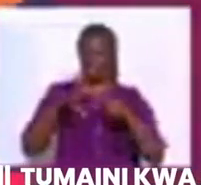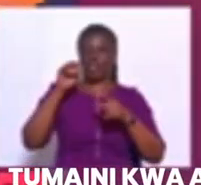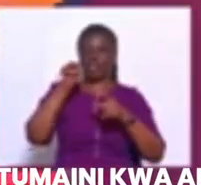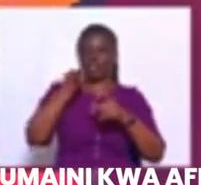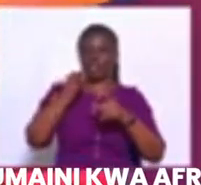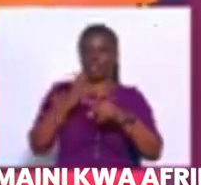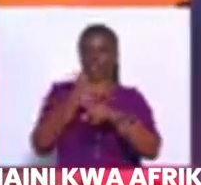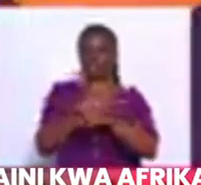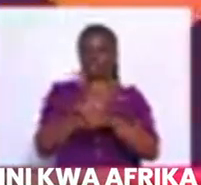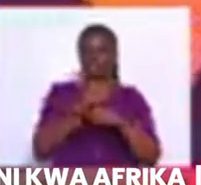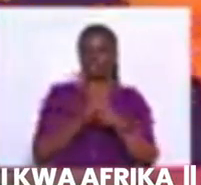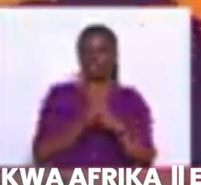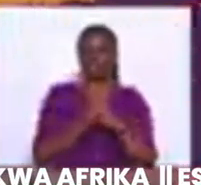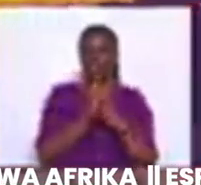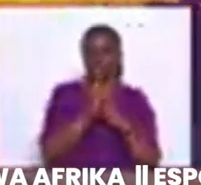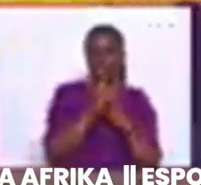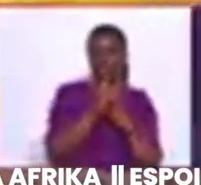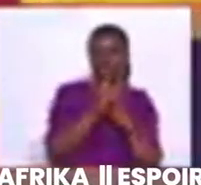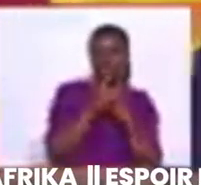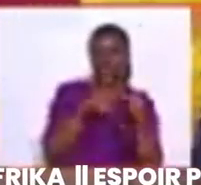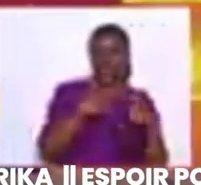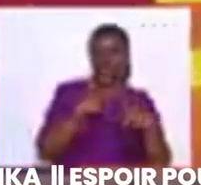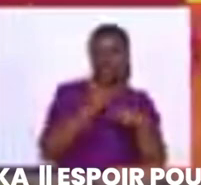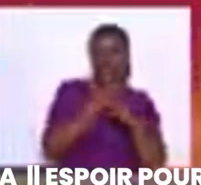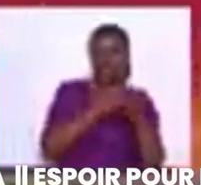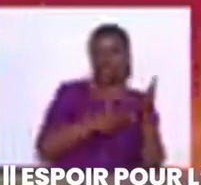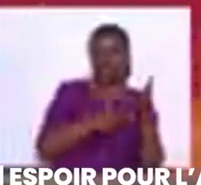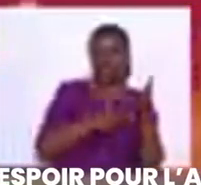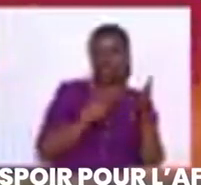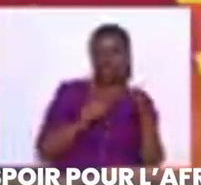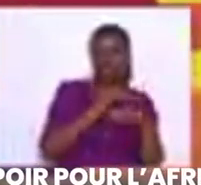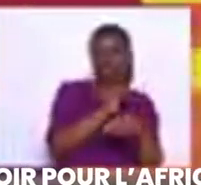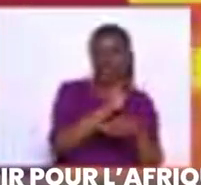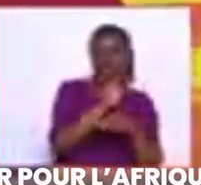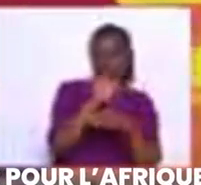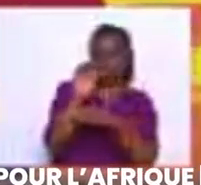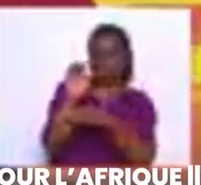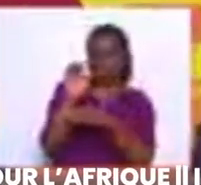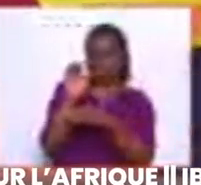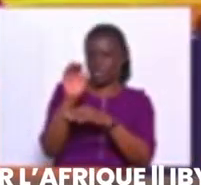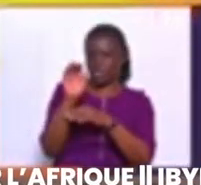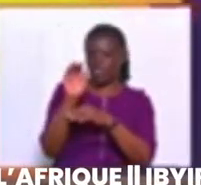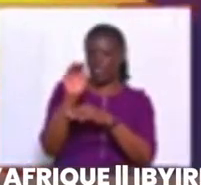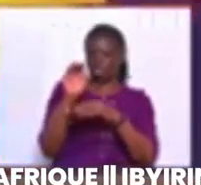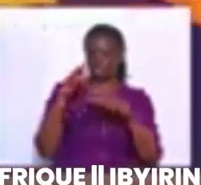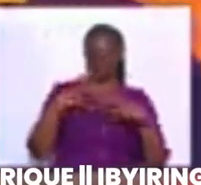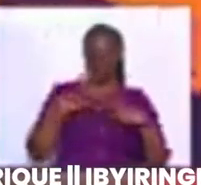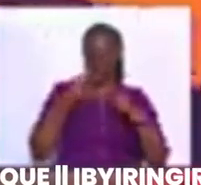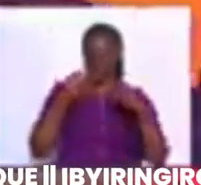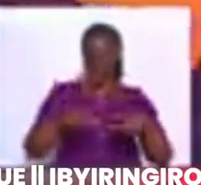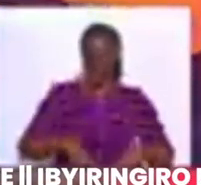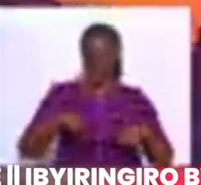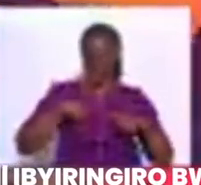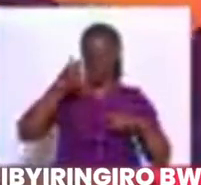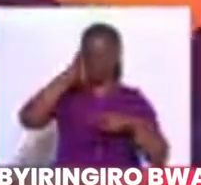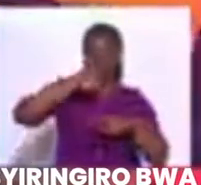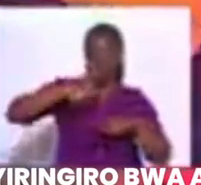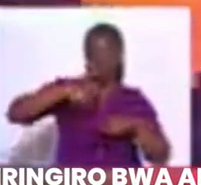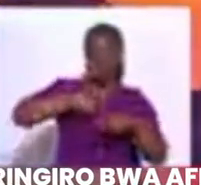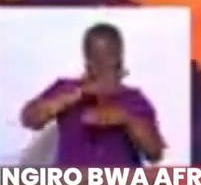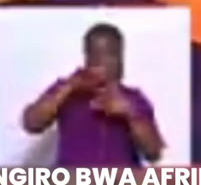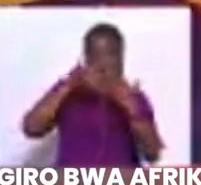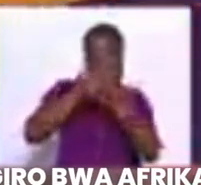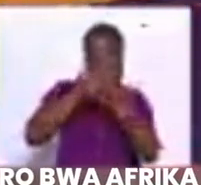So, what can I do? I would add to that healthy lifestyle. For all of us, we should be on